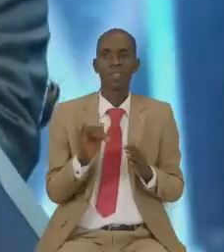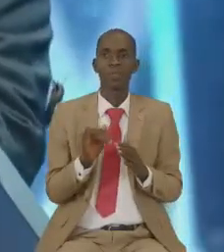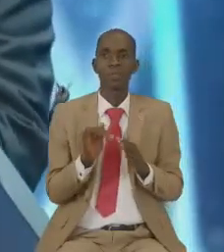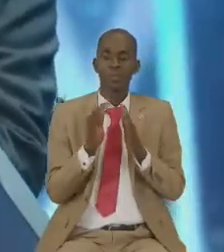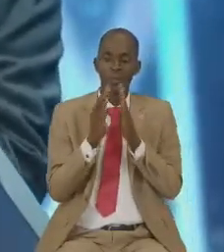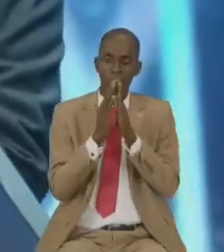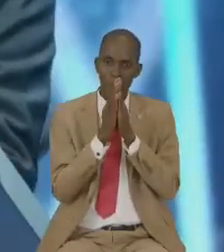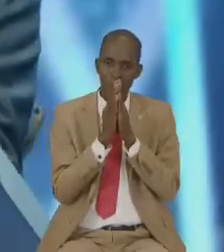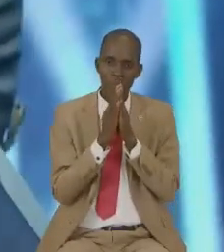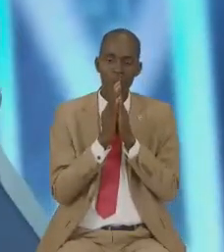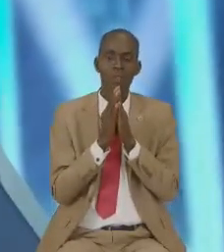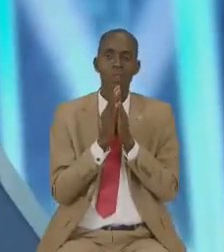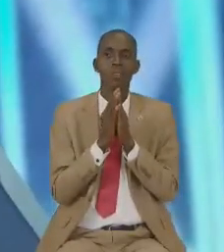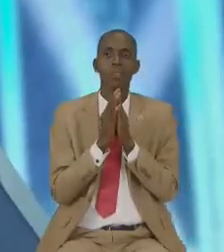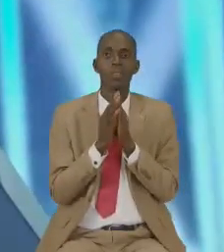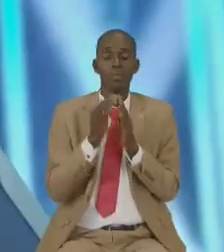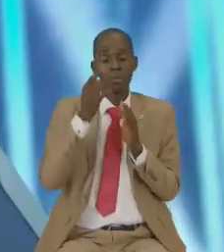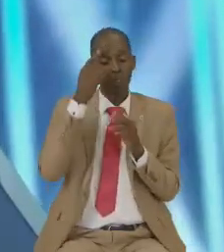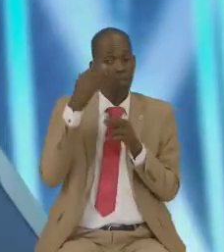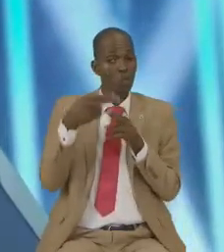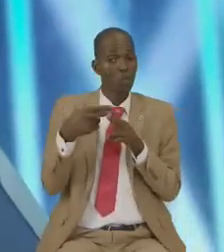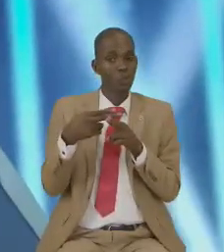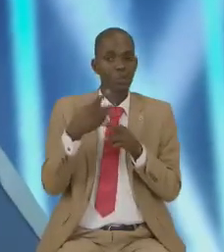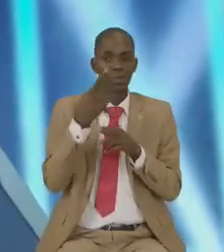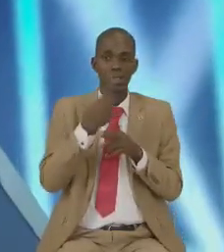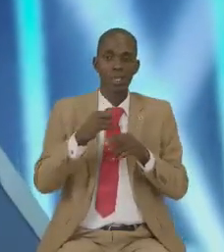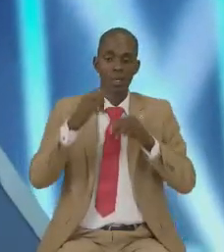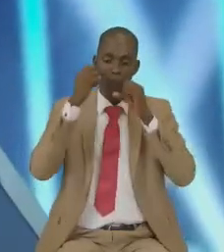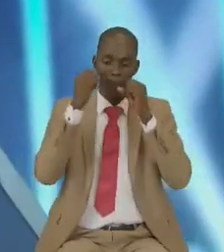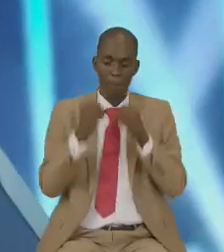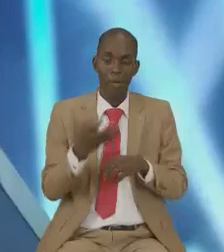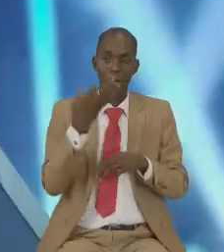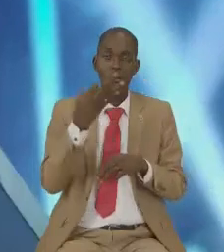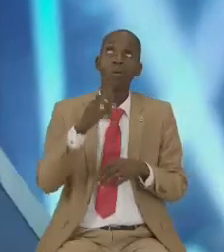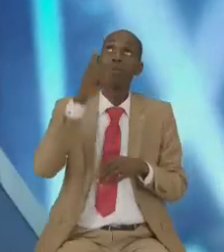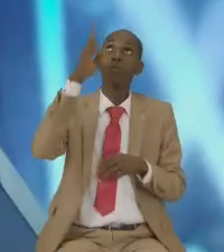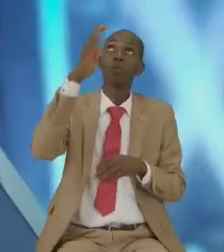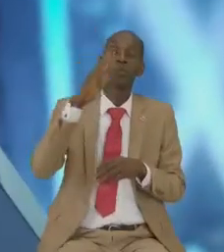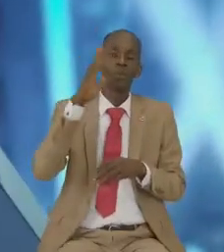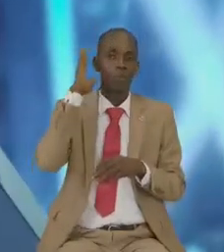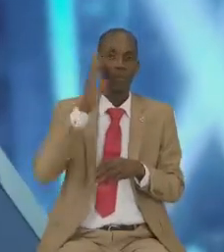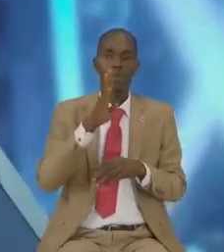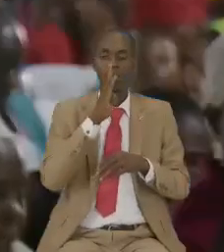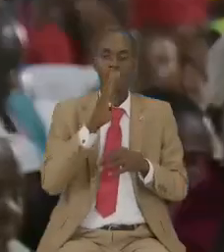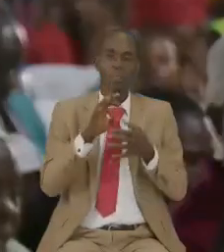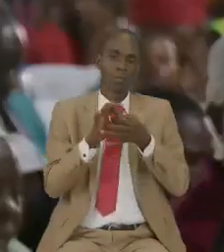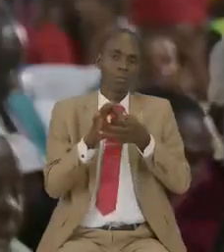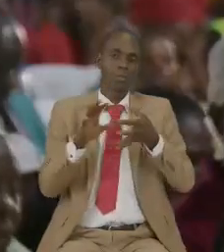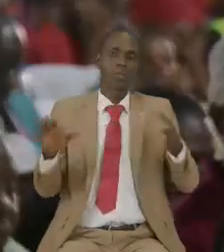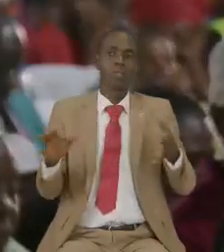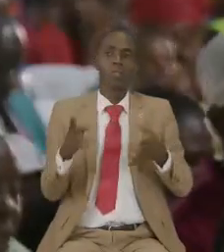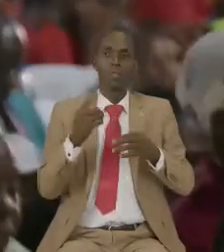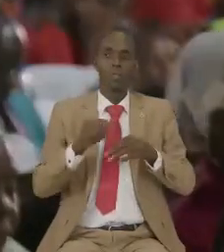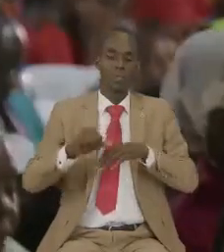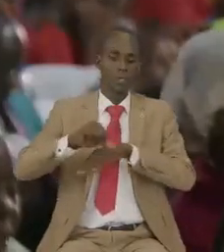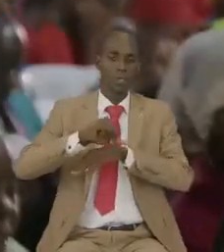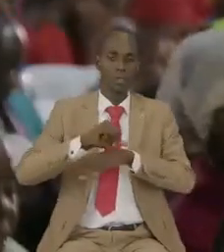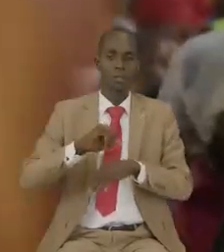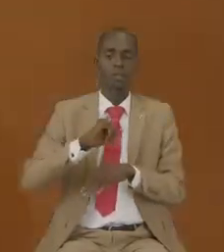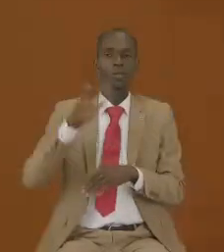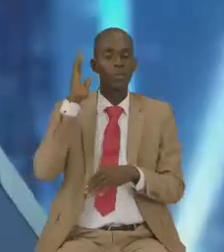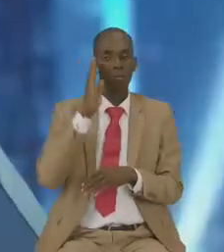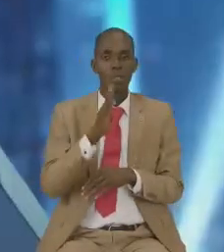very soon, the power of God will be released. The anointing will be